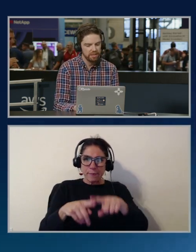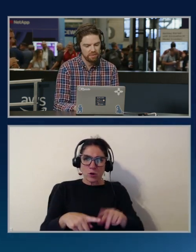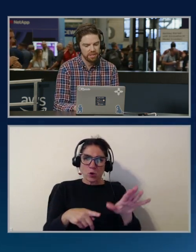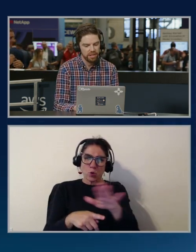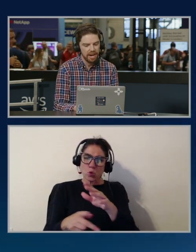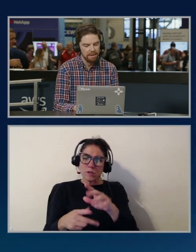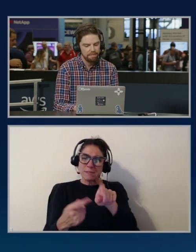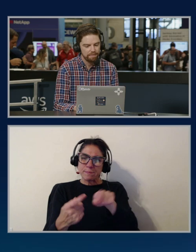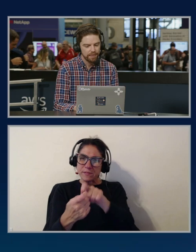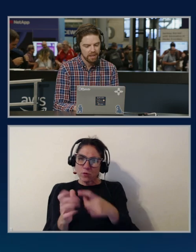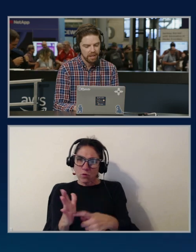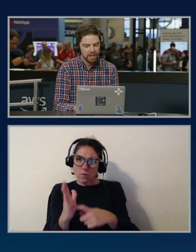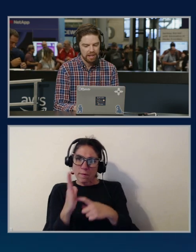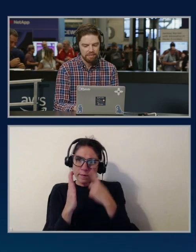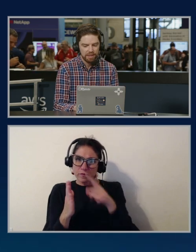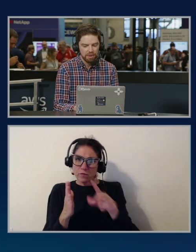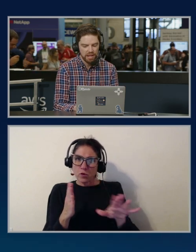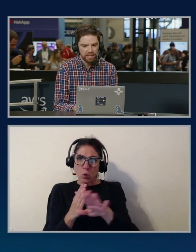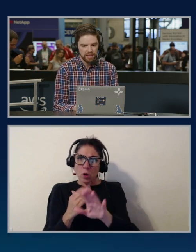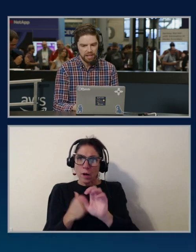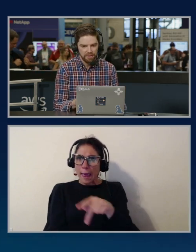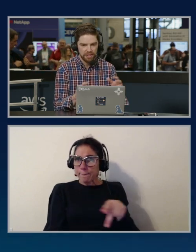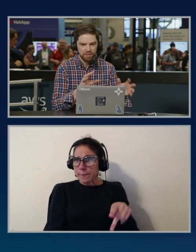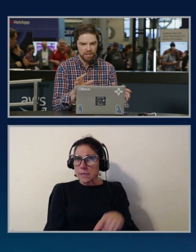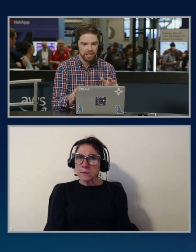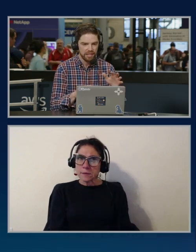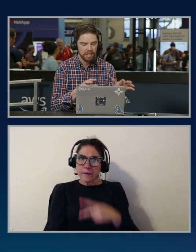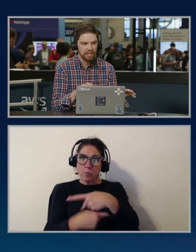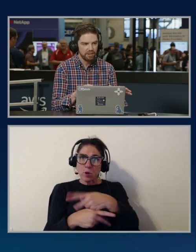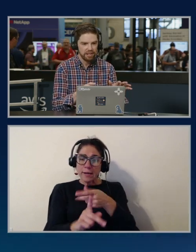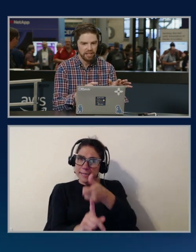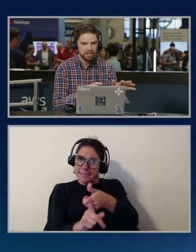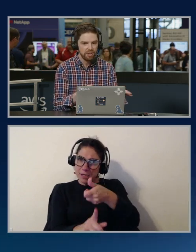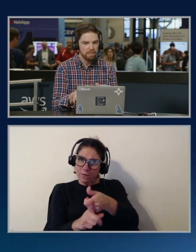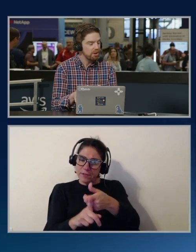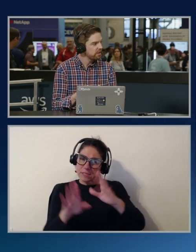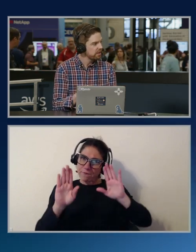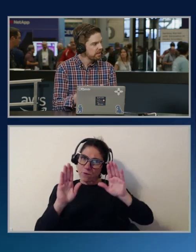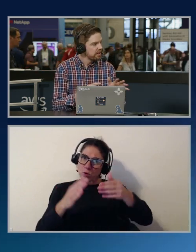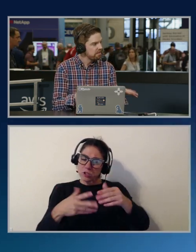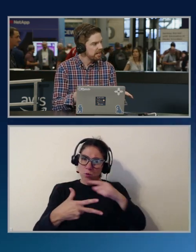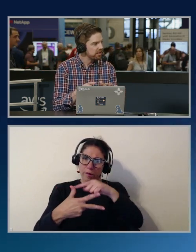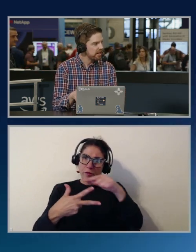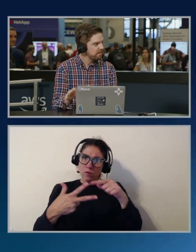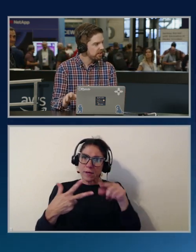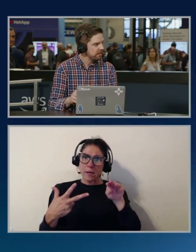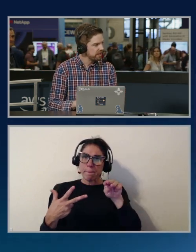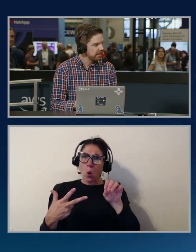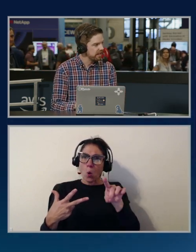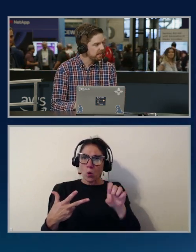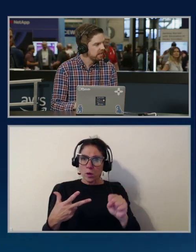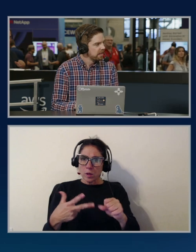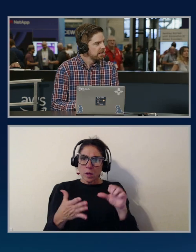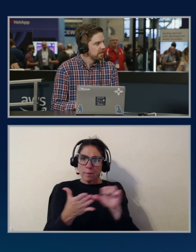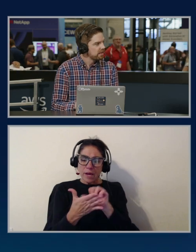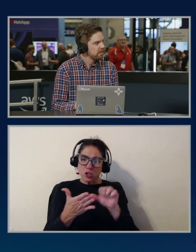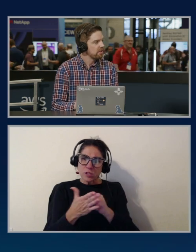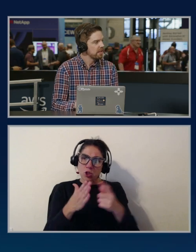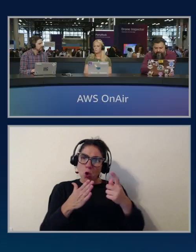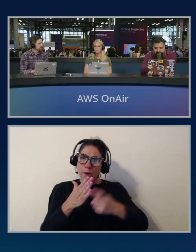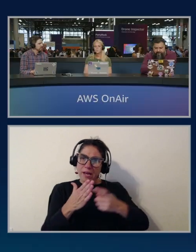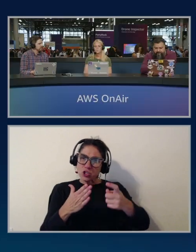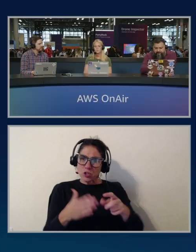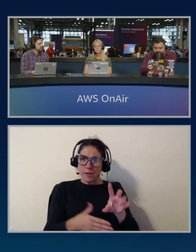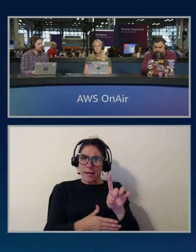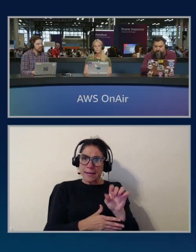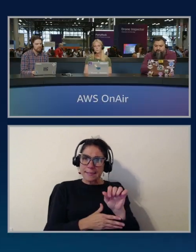for your app. The product itself is oriented around these 3 modes: pages, automations, and data. Okay. So